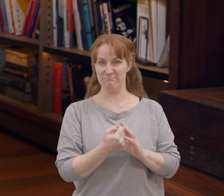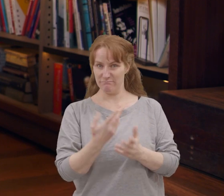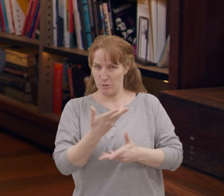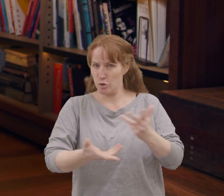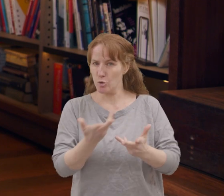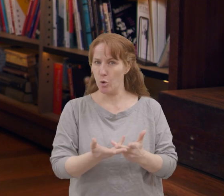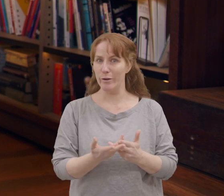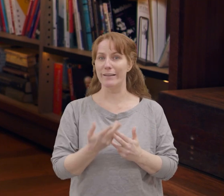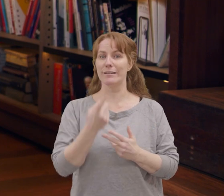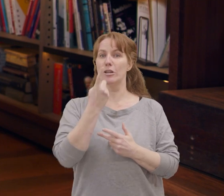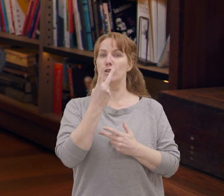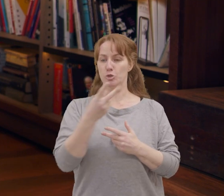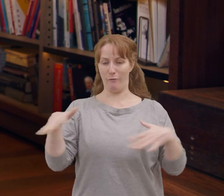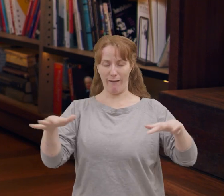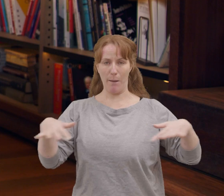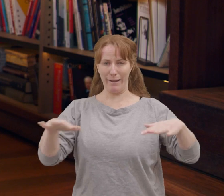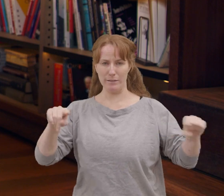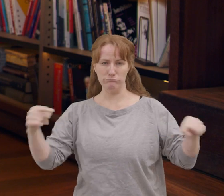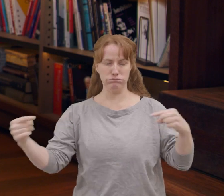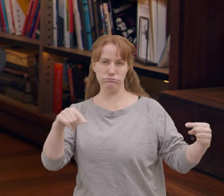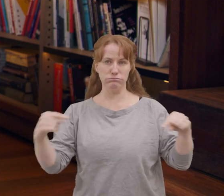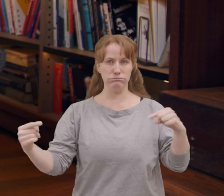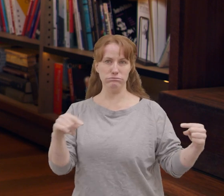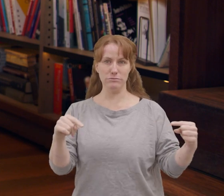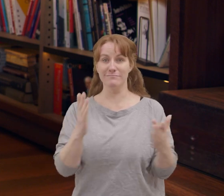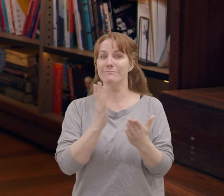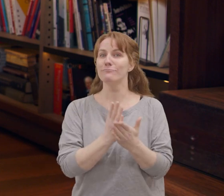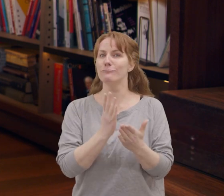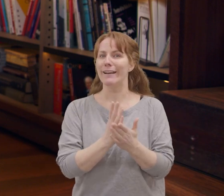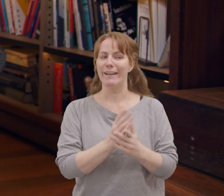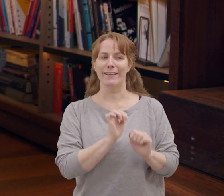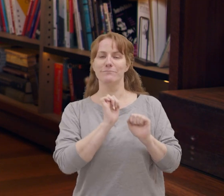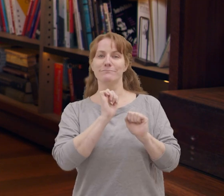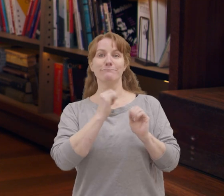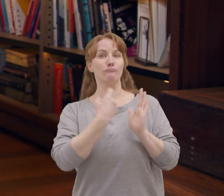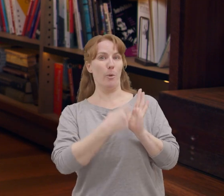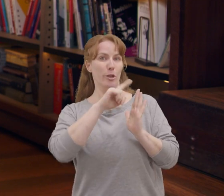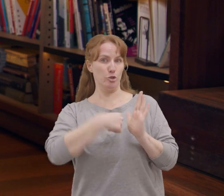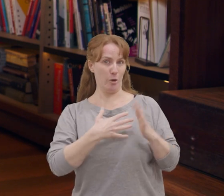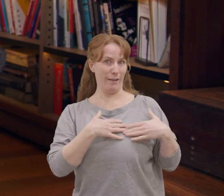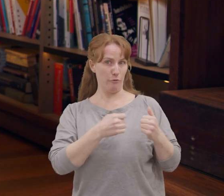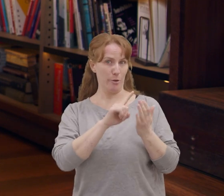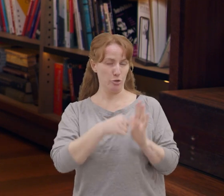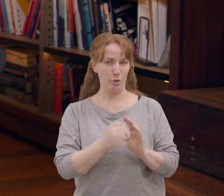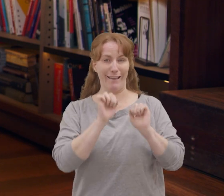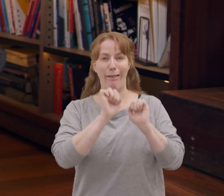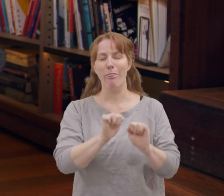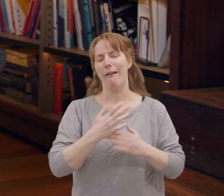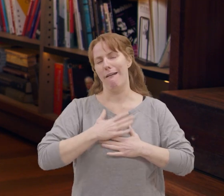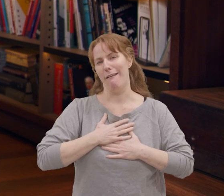about 2 families at war with each other, it's actually the characters Romeo and Juliet and their star-crossed love that really spark the